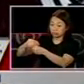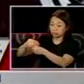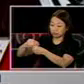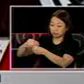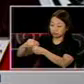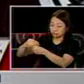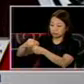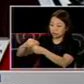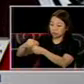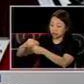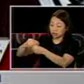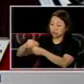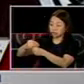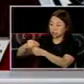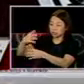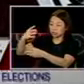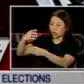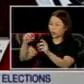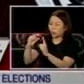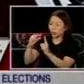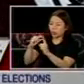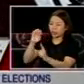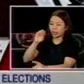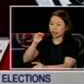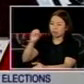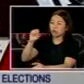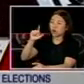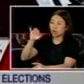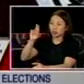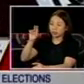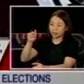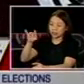I withdraw the word income, emoluments, is